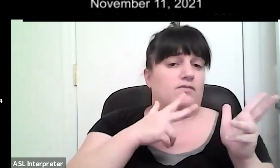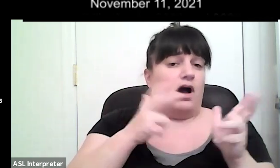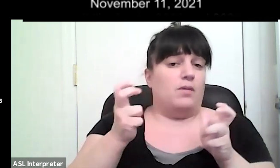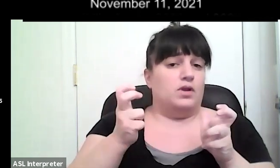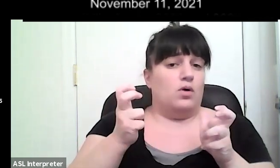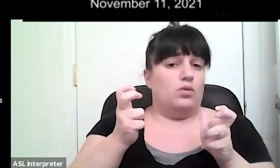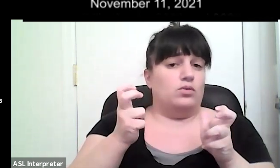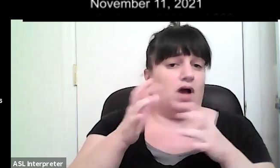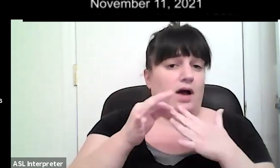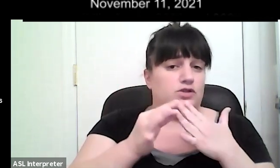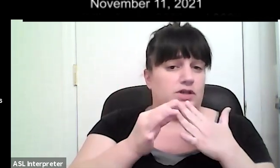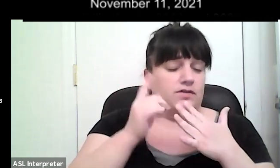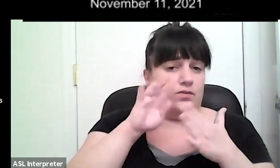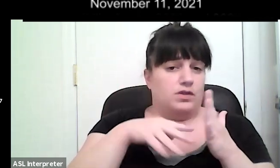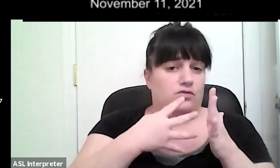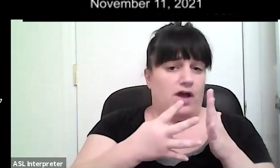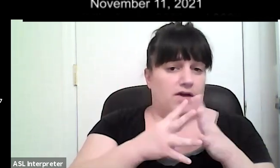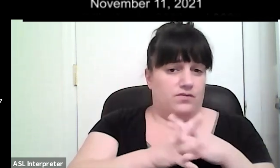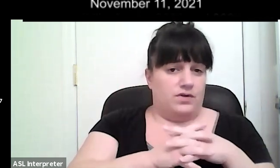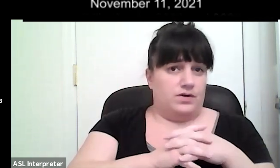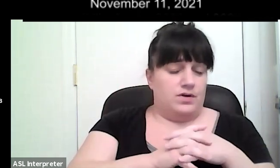the graph.